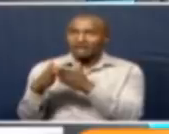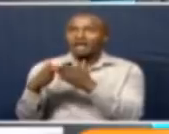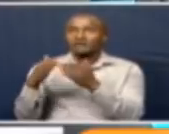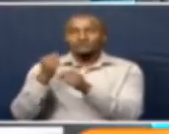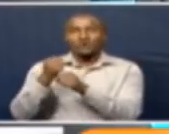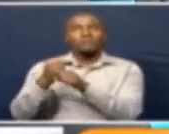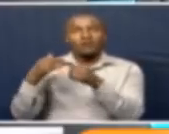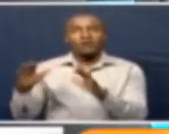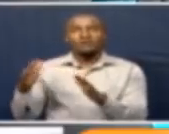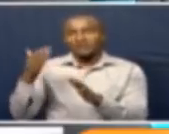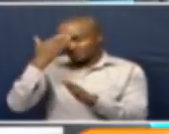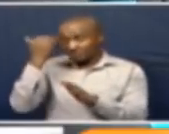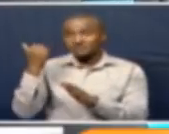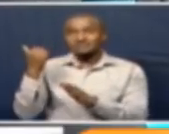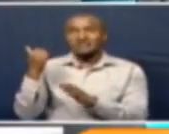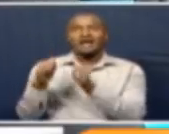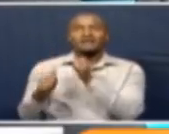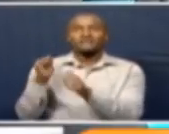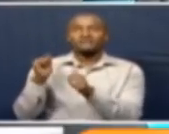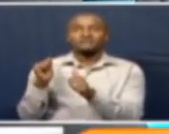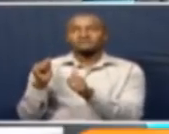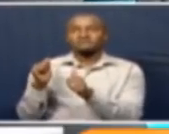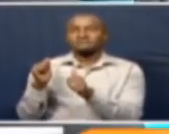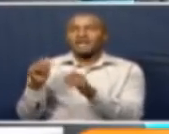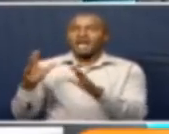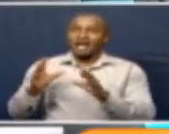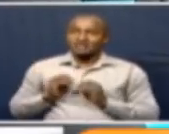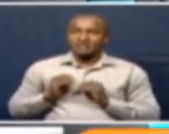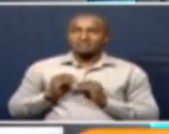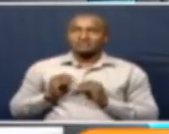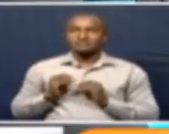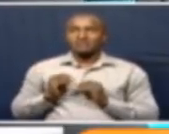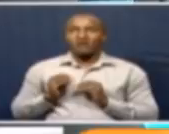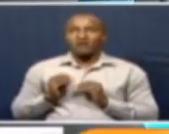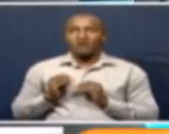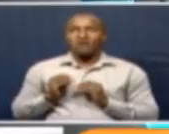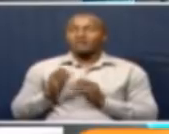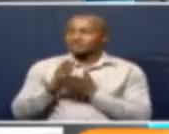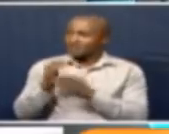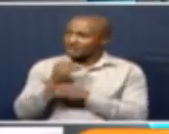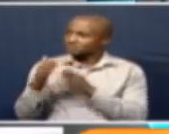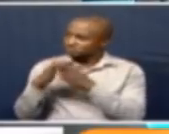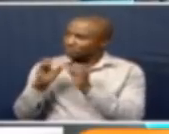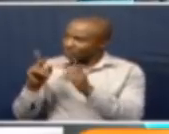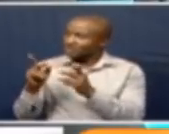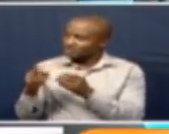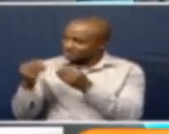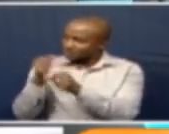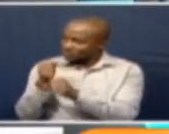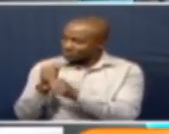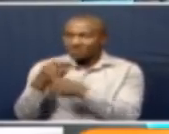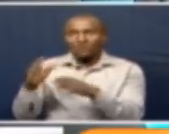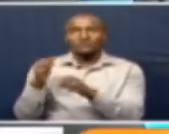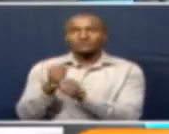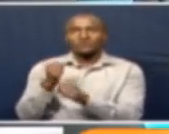jobs because I have not been able to offer what someone else is asking for, you know, sexual favors. So I've lost jobs because of that. I